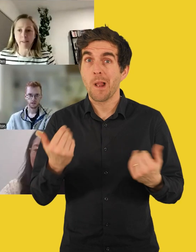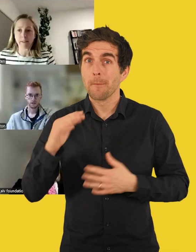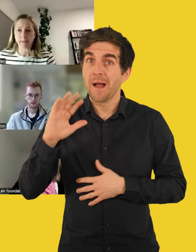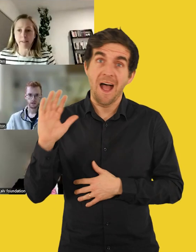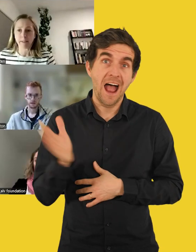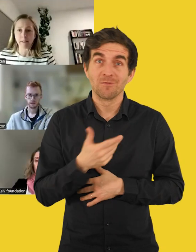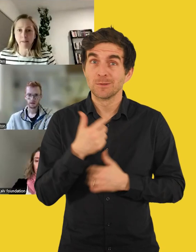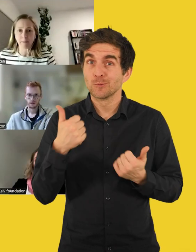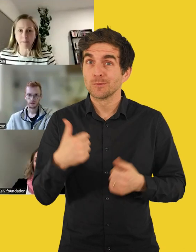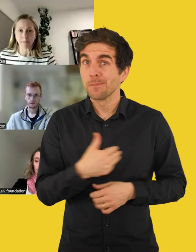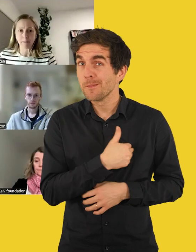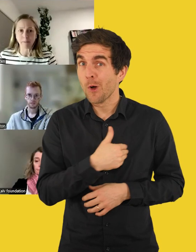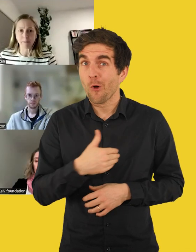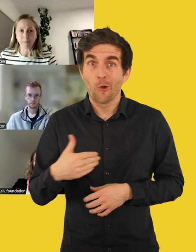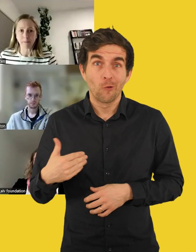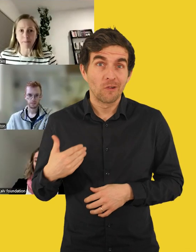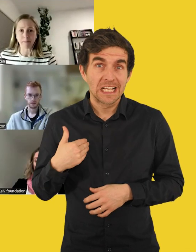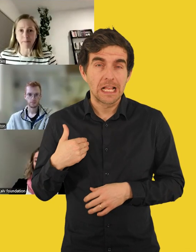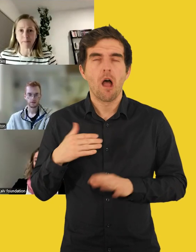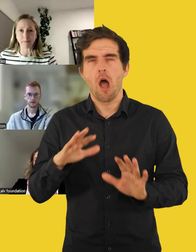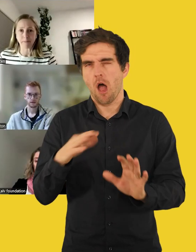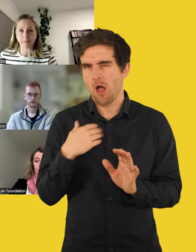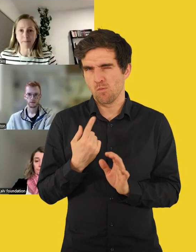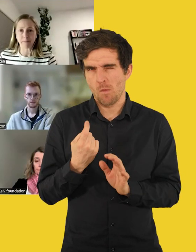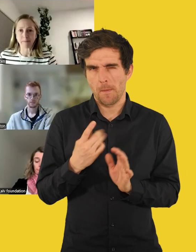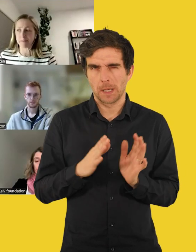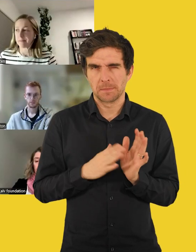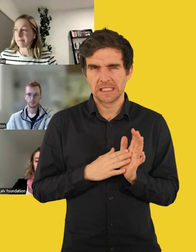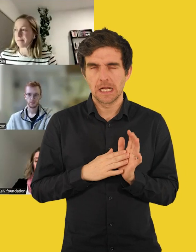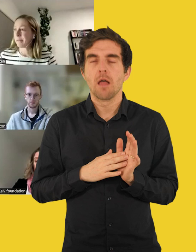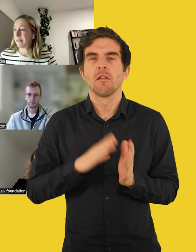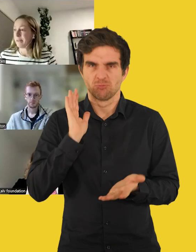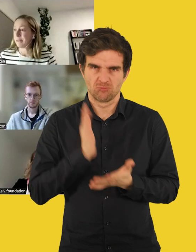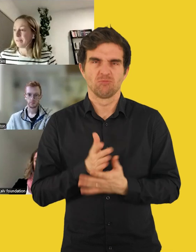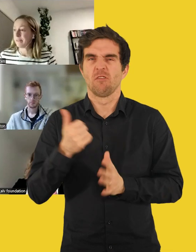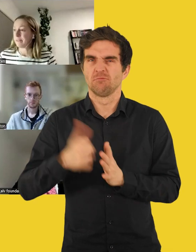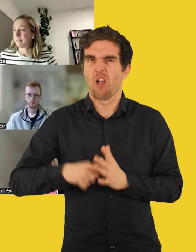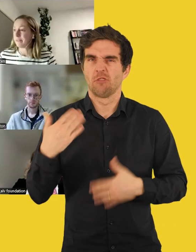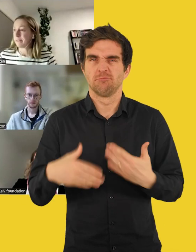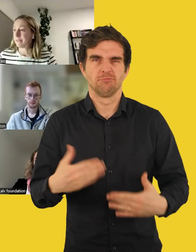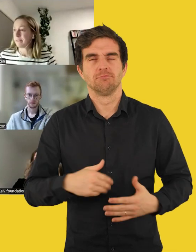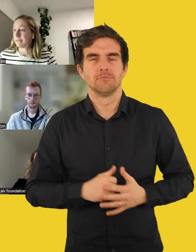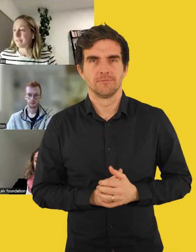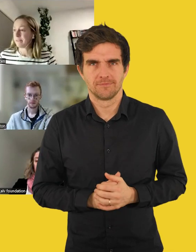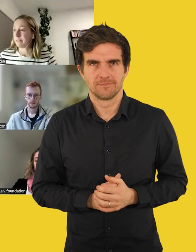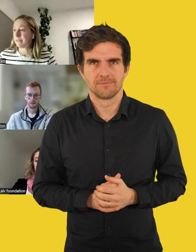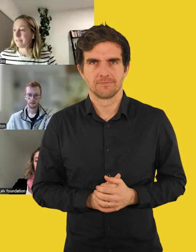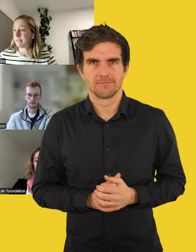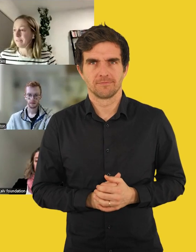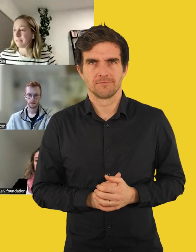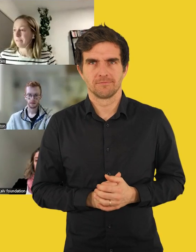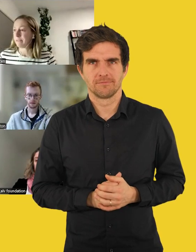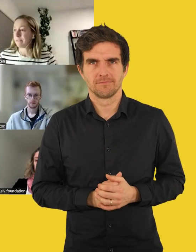Welcome, everyone. Good morning. We'll just give it one more minute and then we'll get started.